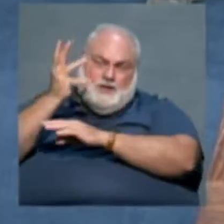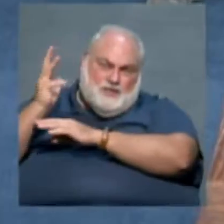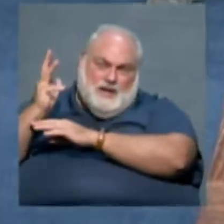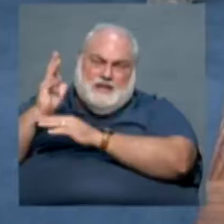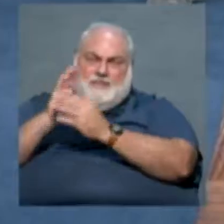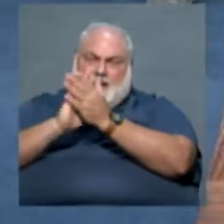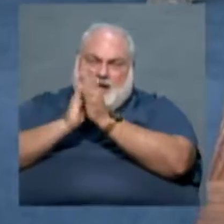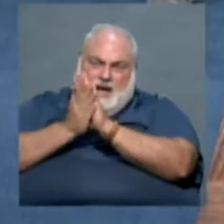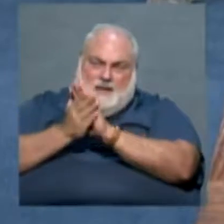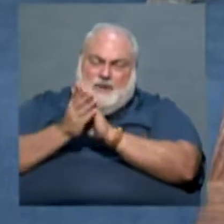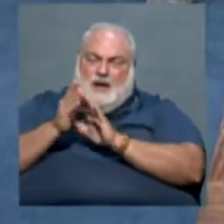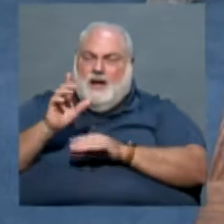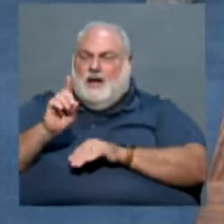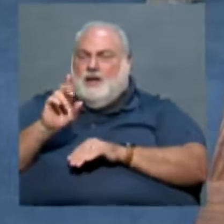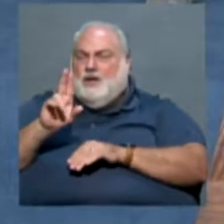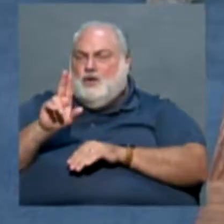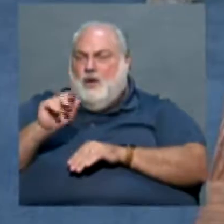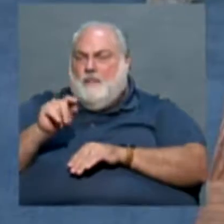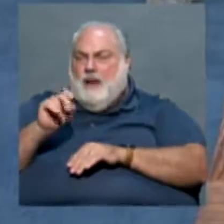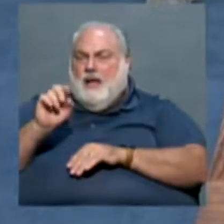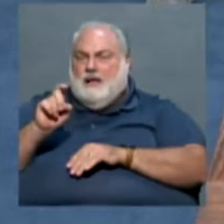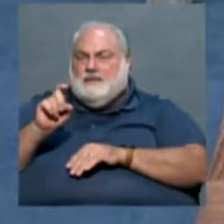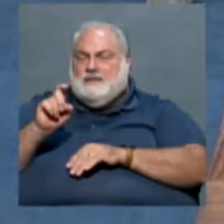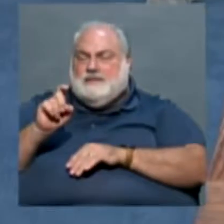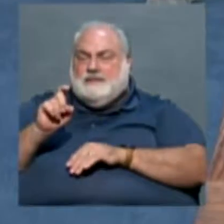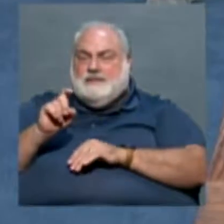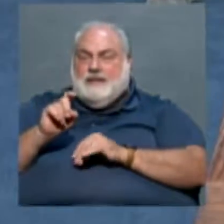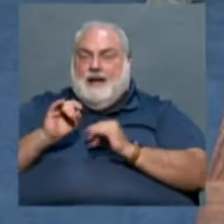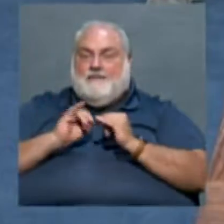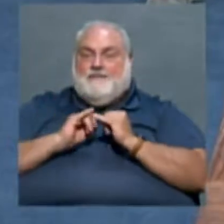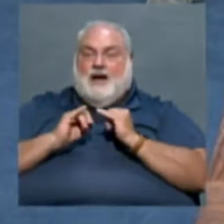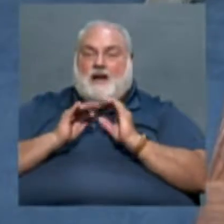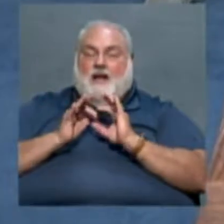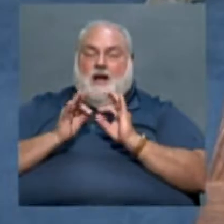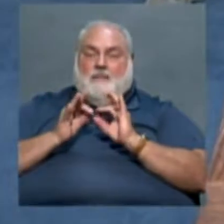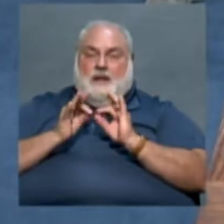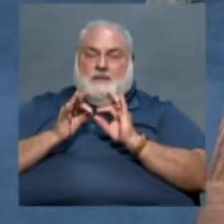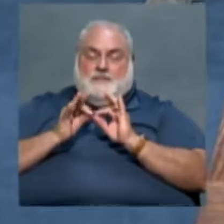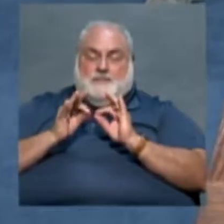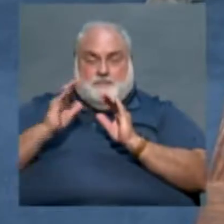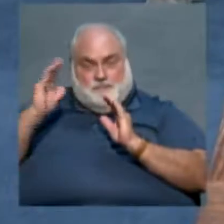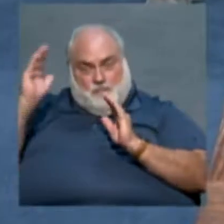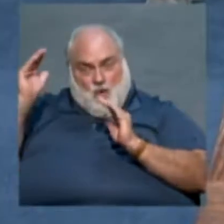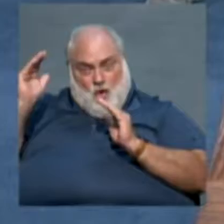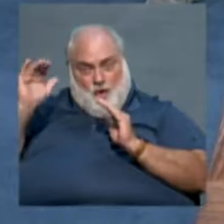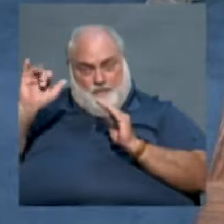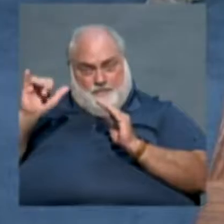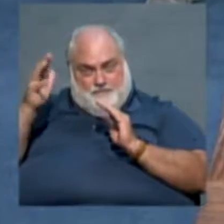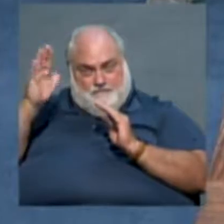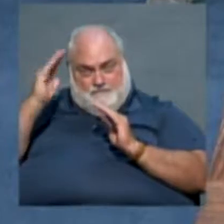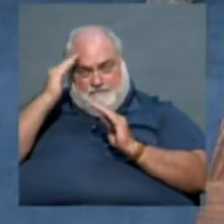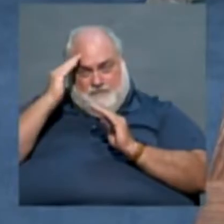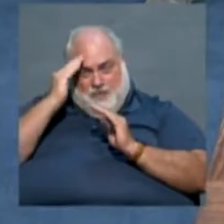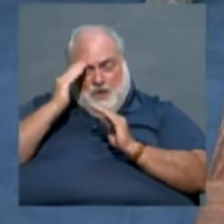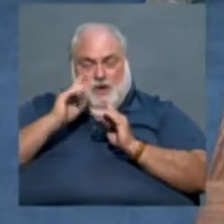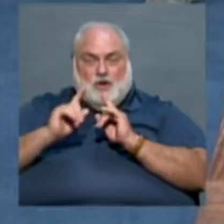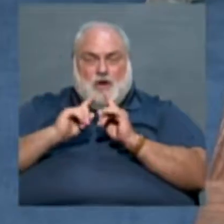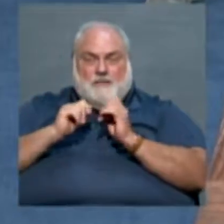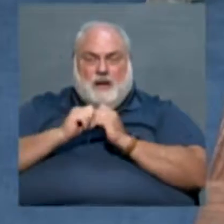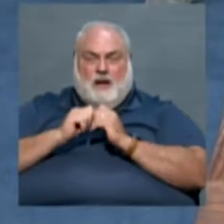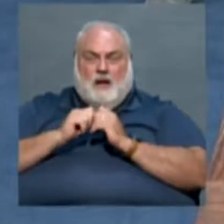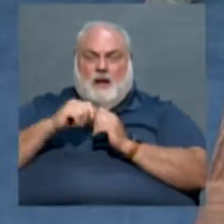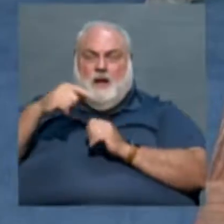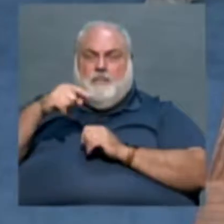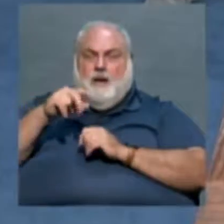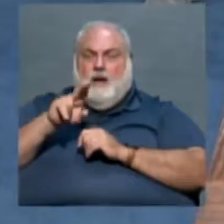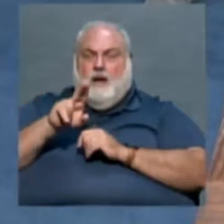these duplexes. And finally, I hope you know, you just talked about public